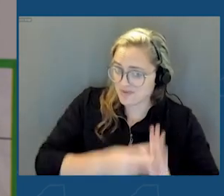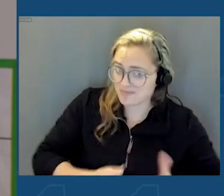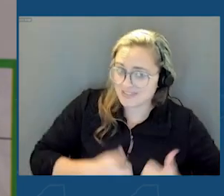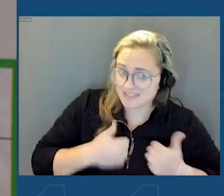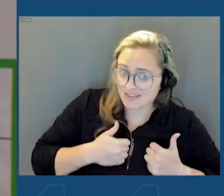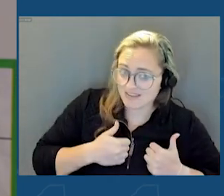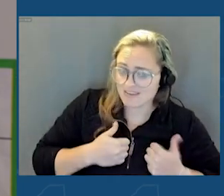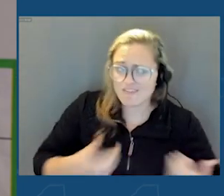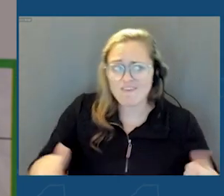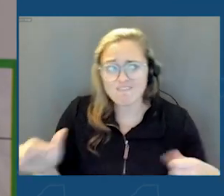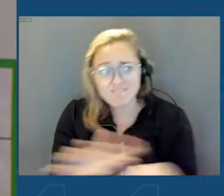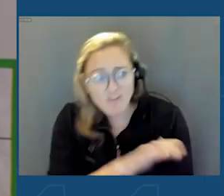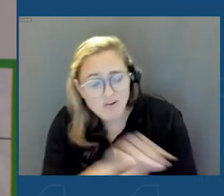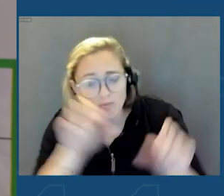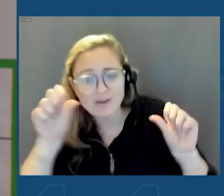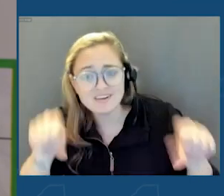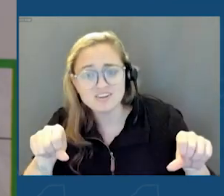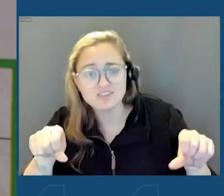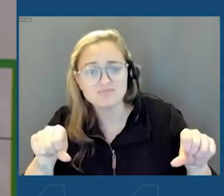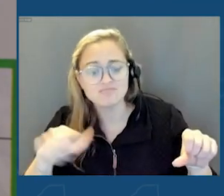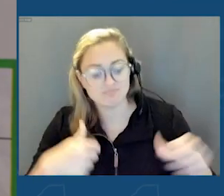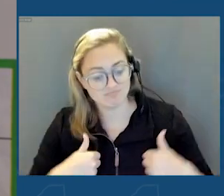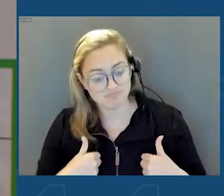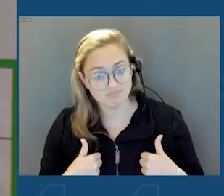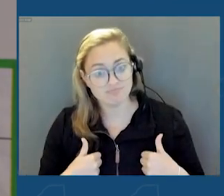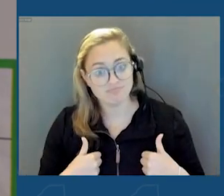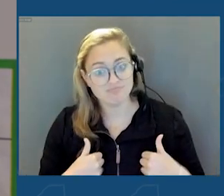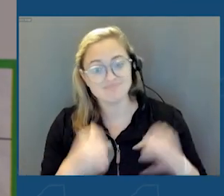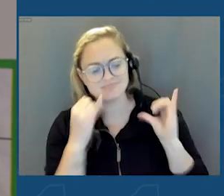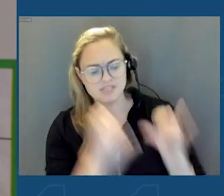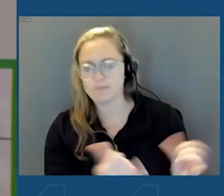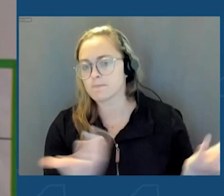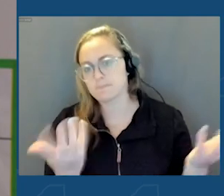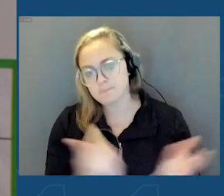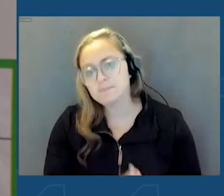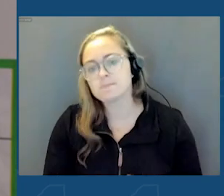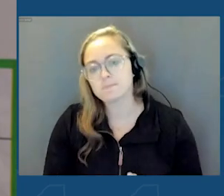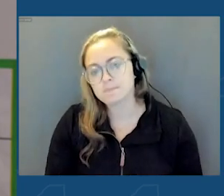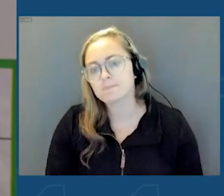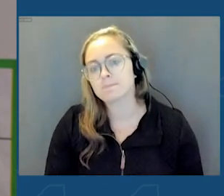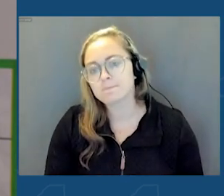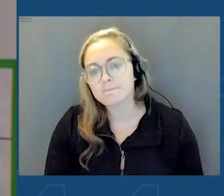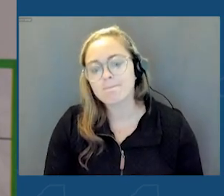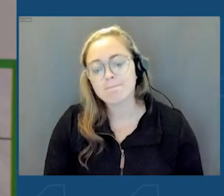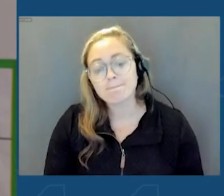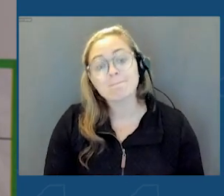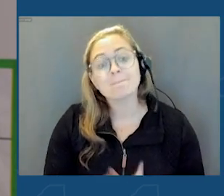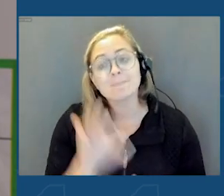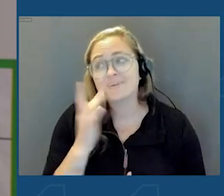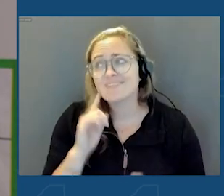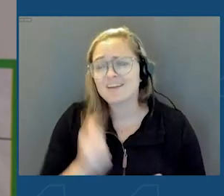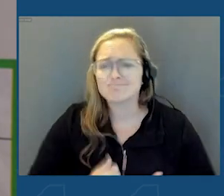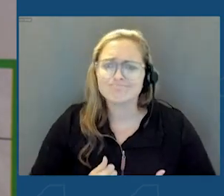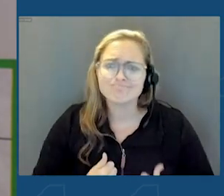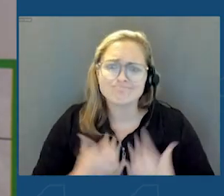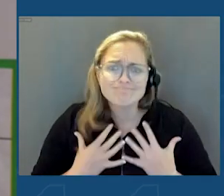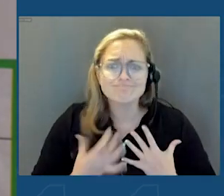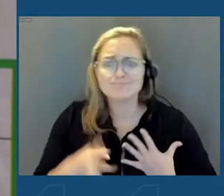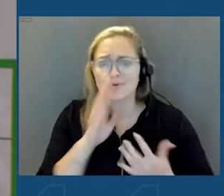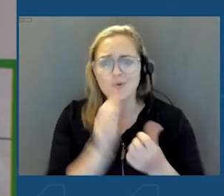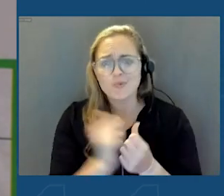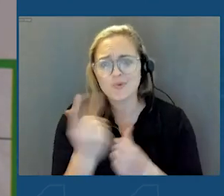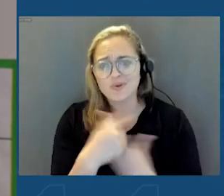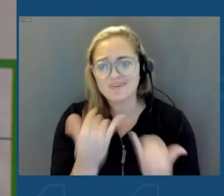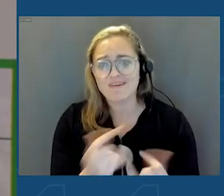fullest potential, I first needed to do the same. And because of this, I'm thrilled to speak with you all today about